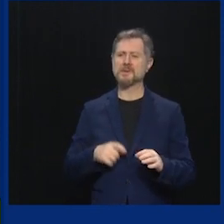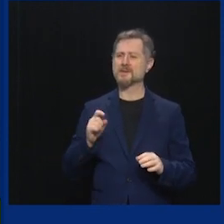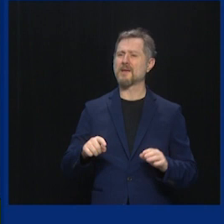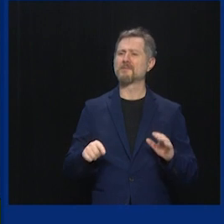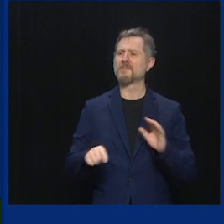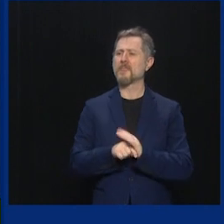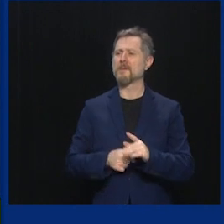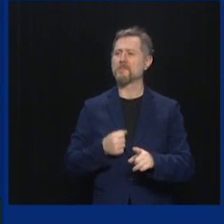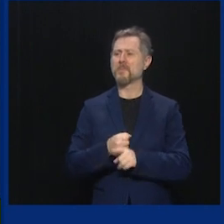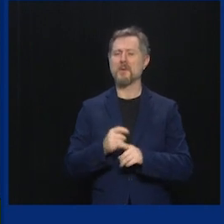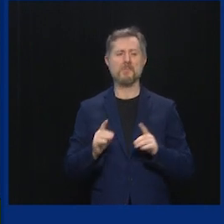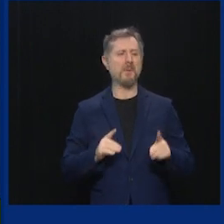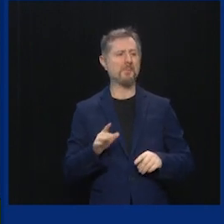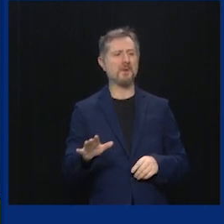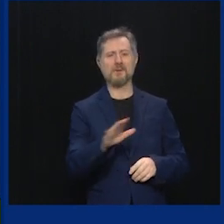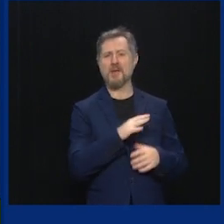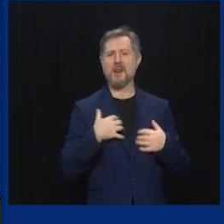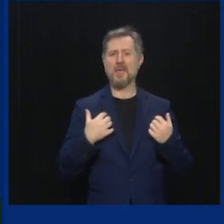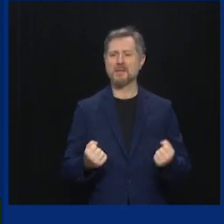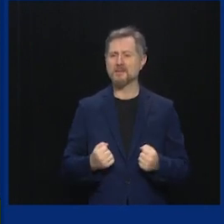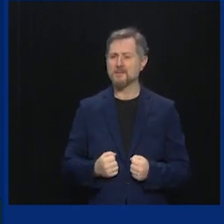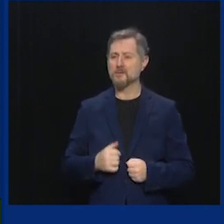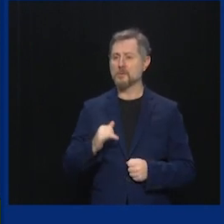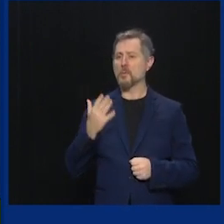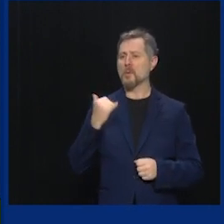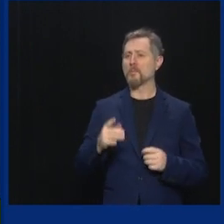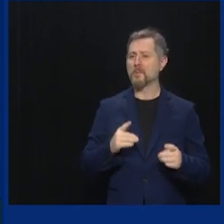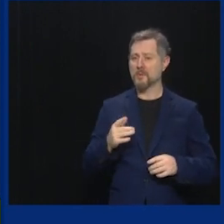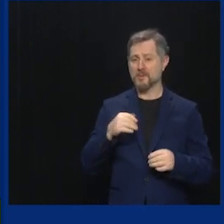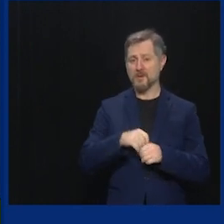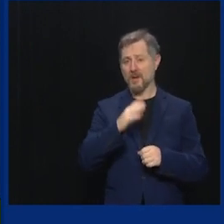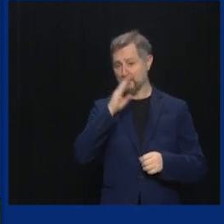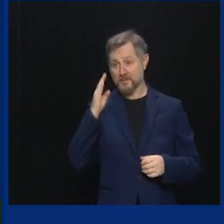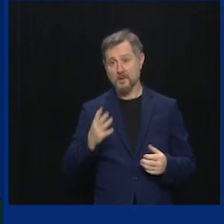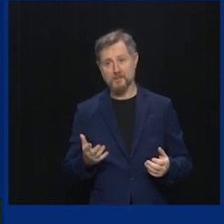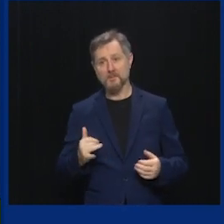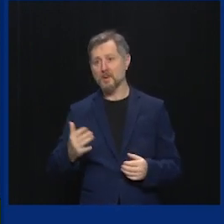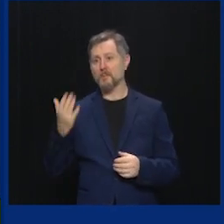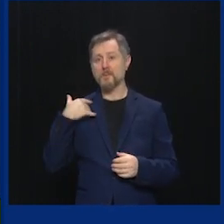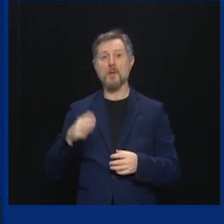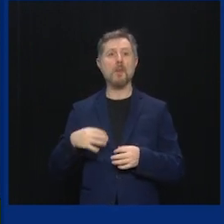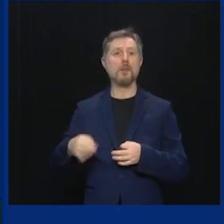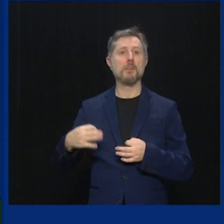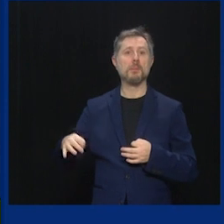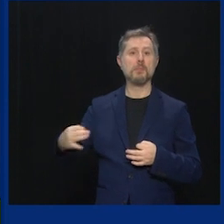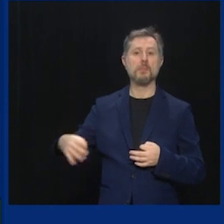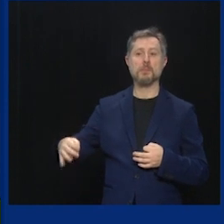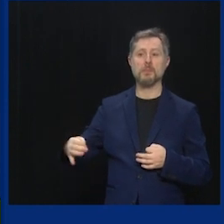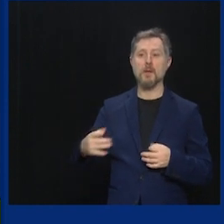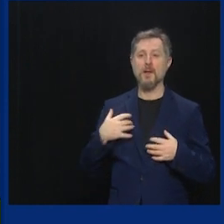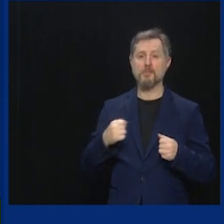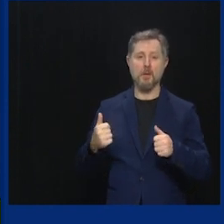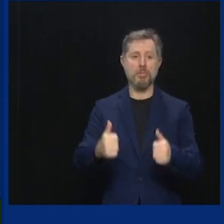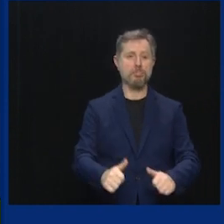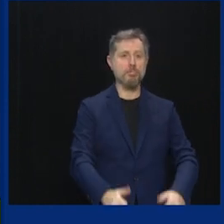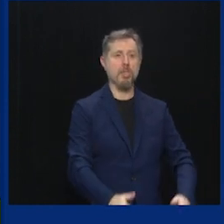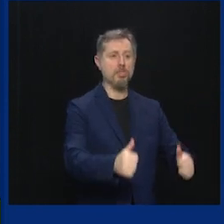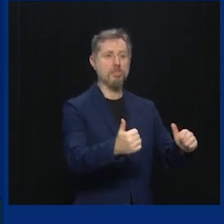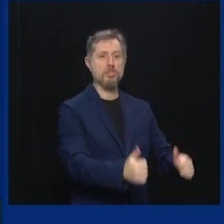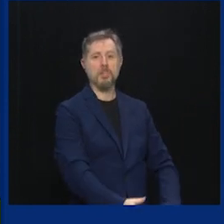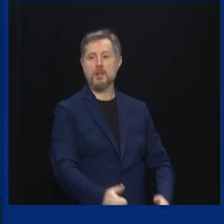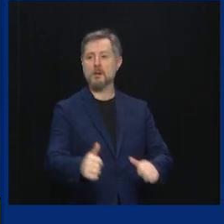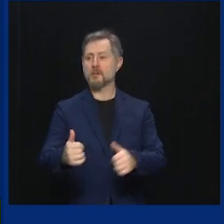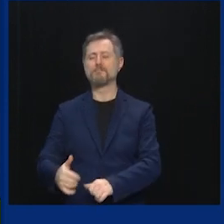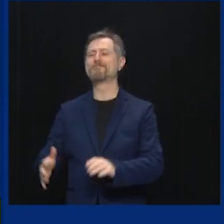and perhaps that's one of the reasons we're dealing with a lot of people in the hospital now, one of the other factors as well. So get those procedures done outside